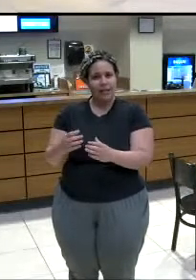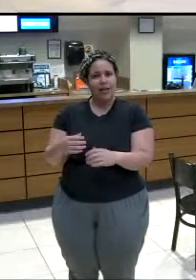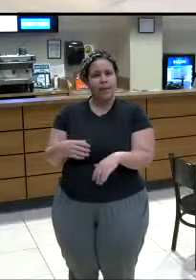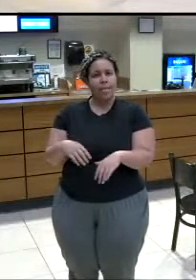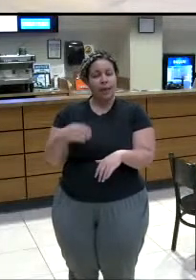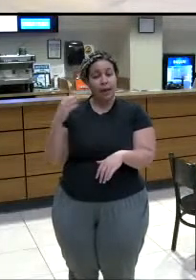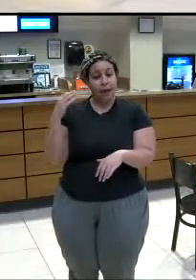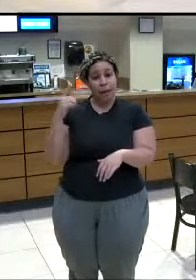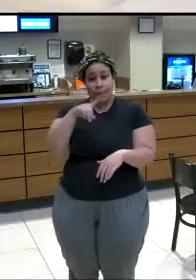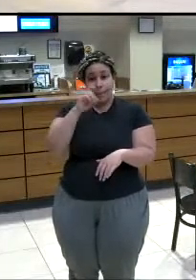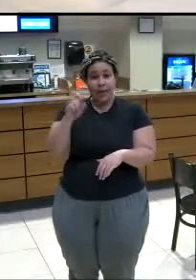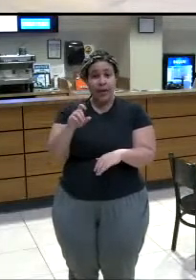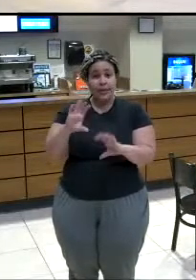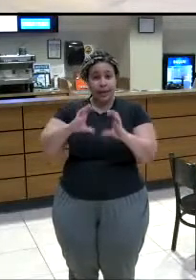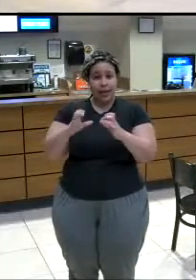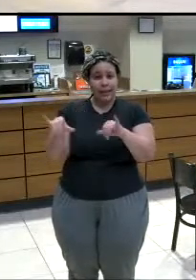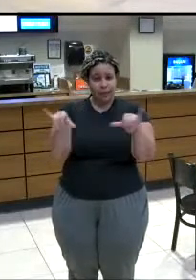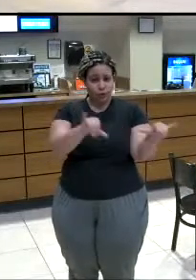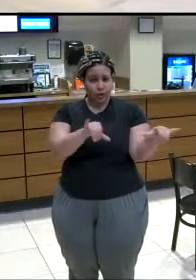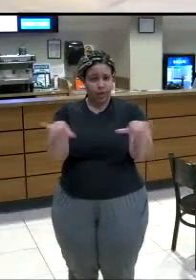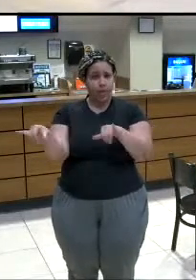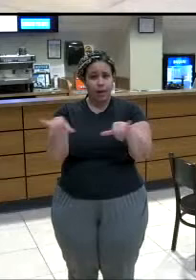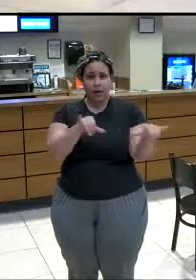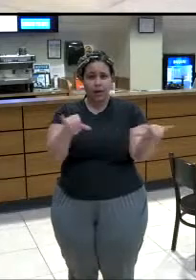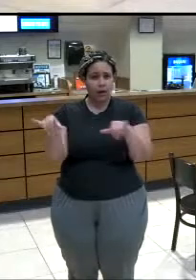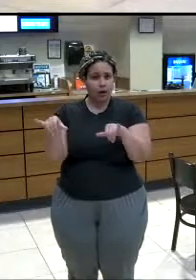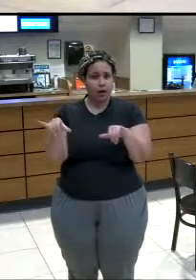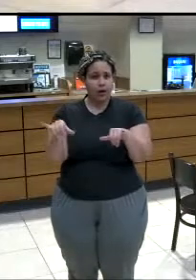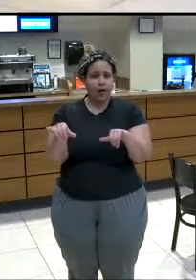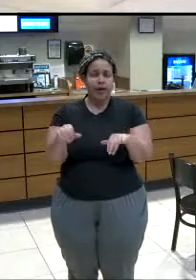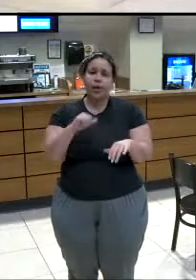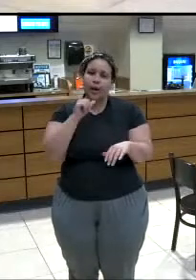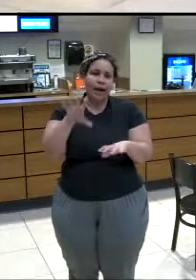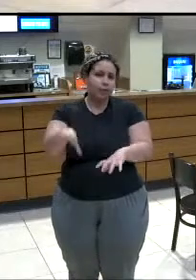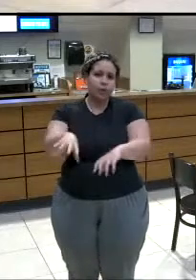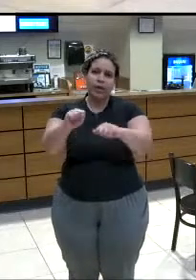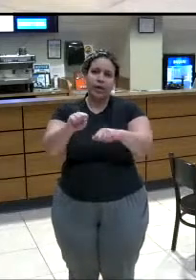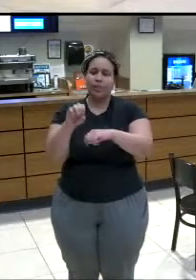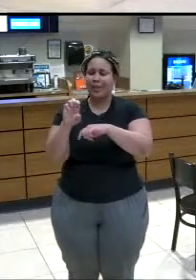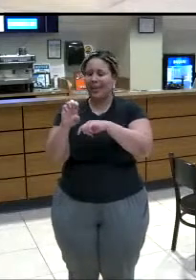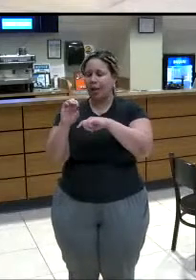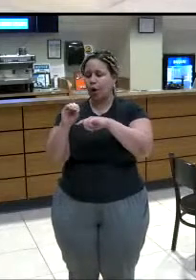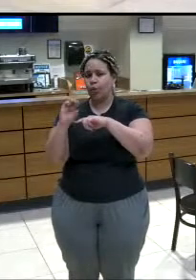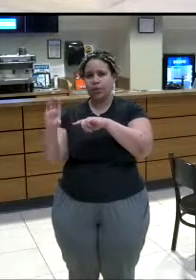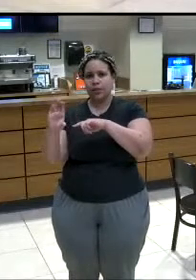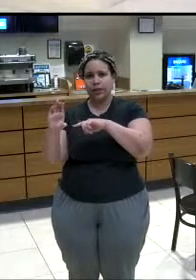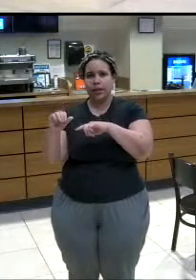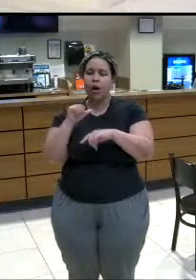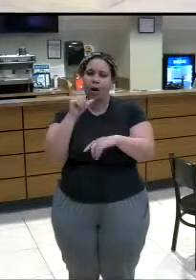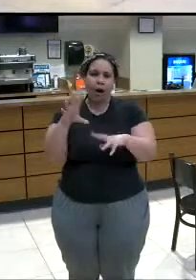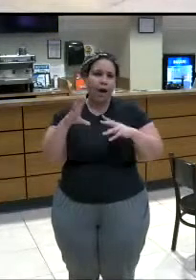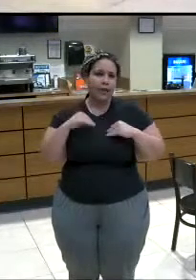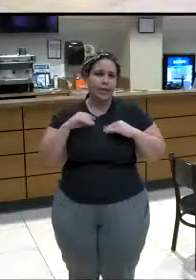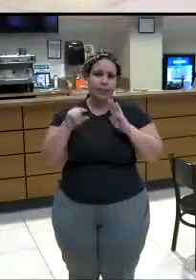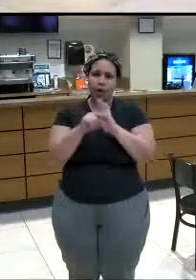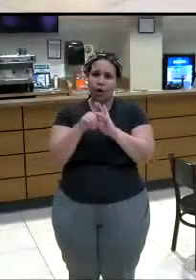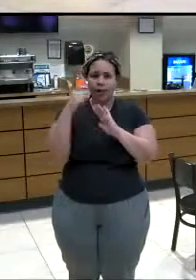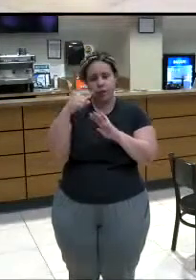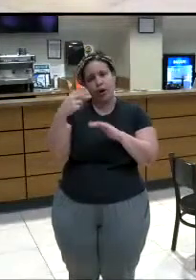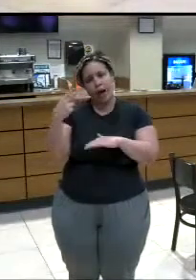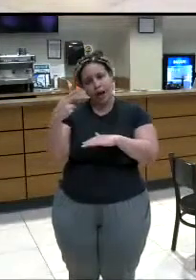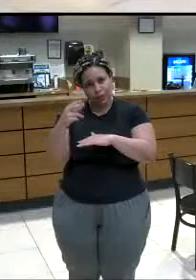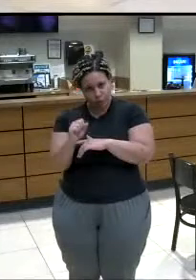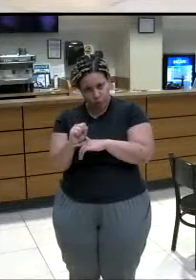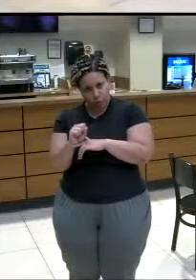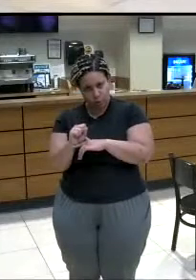similar, they will not have to sit for the EOC. They will not have to accept the grade of the high school physical science, so that won't